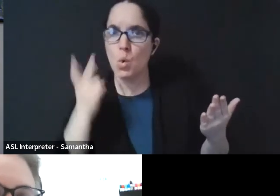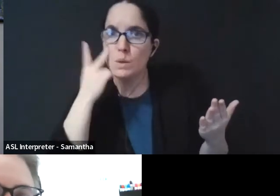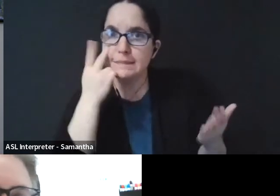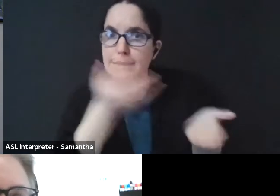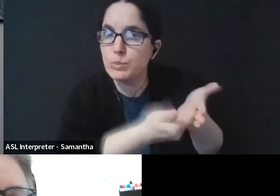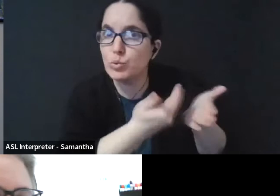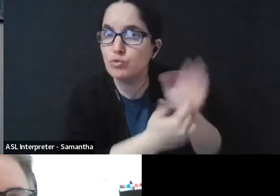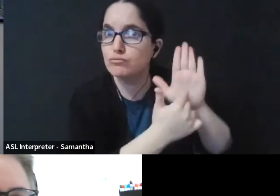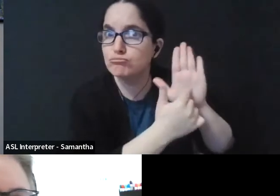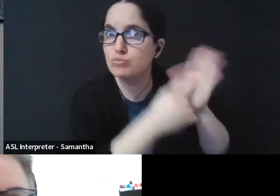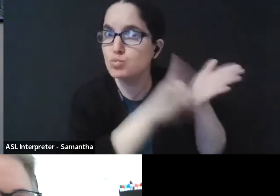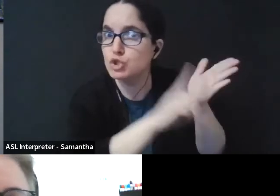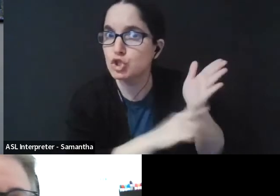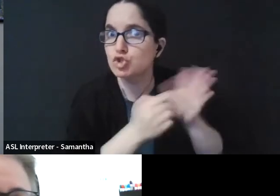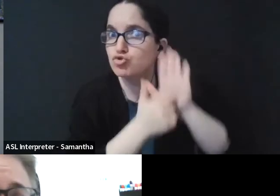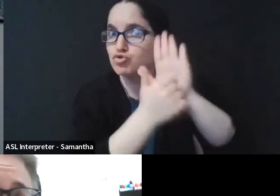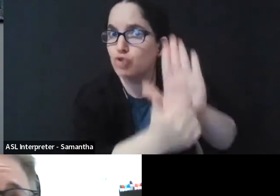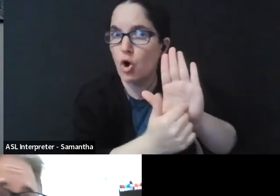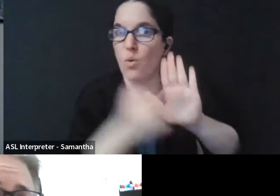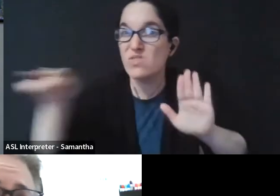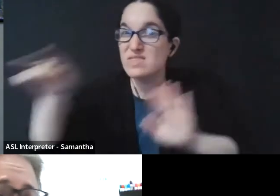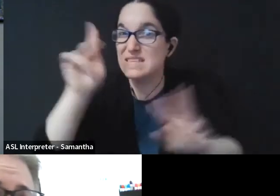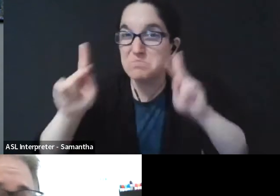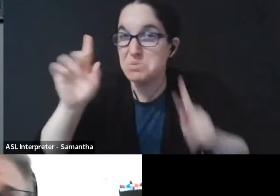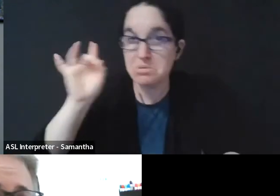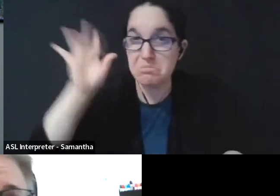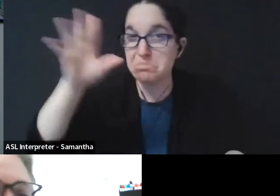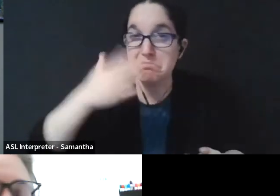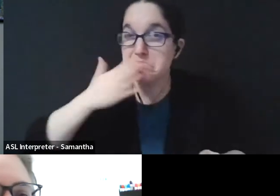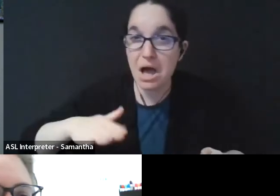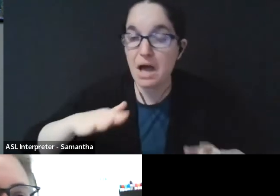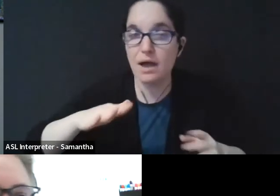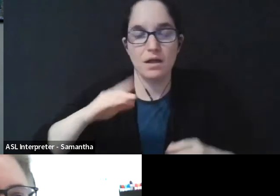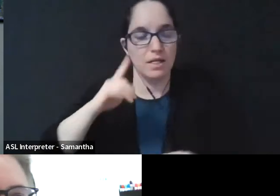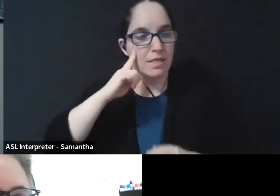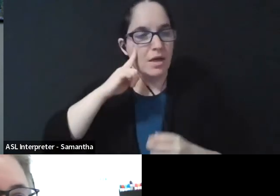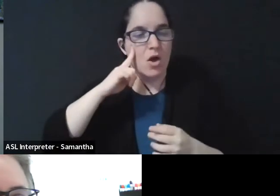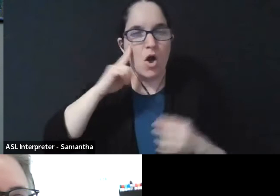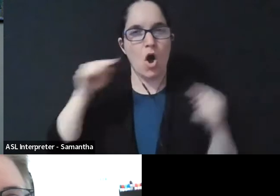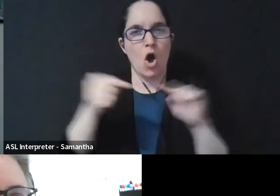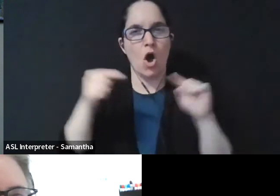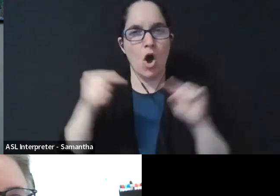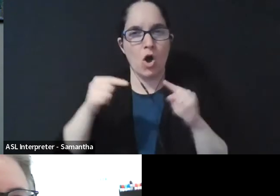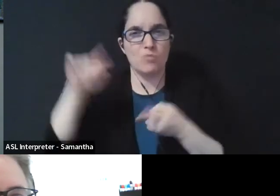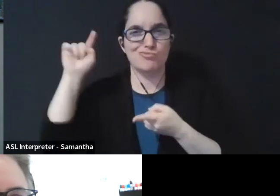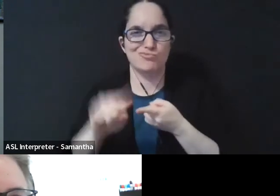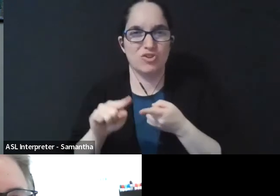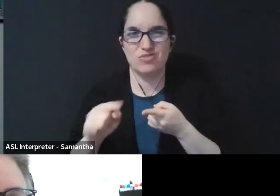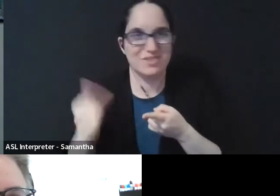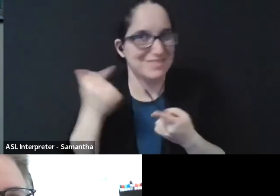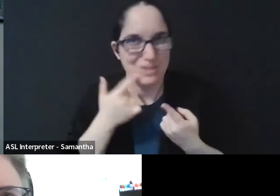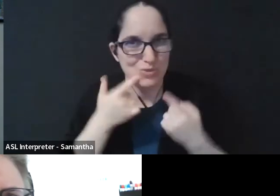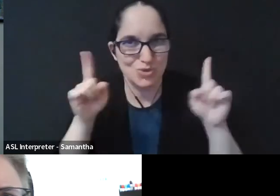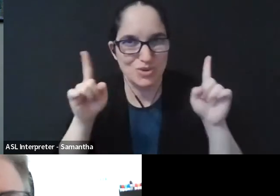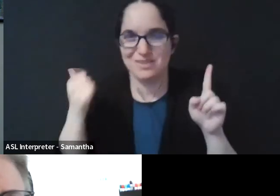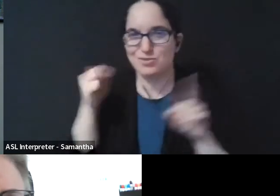said that, you know, these people are bad and harm reduction. I think it was harm reduction doesn't work and you shouldn't invest in harm reduction. And